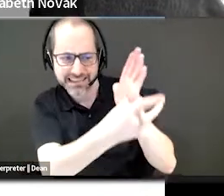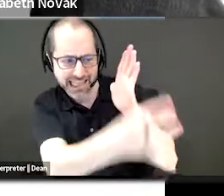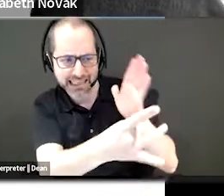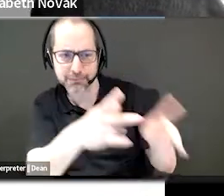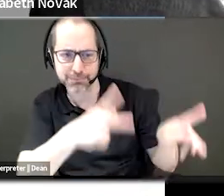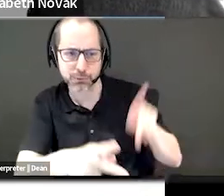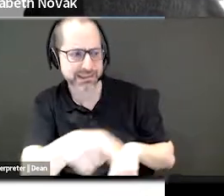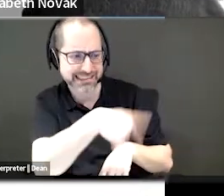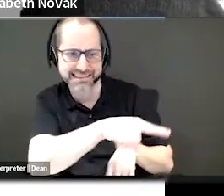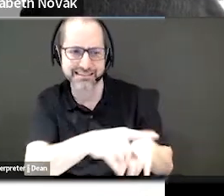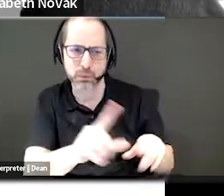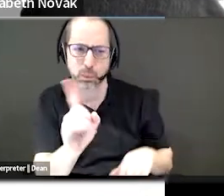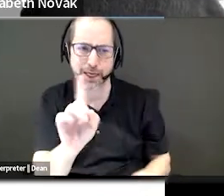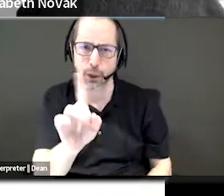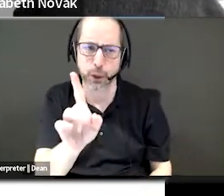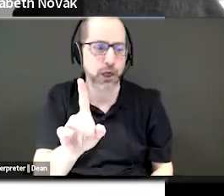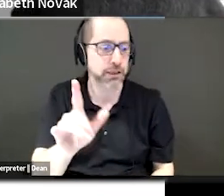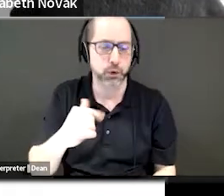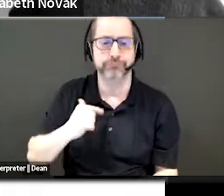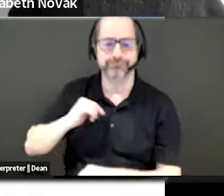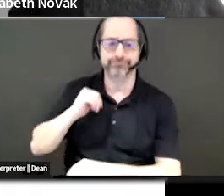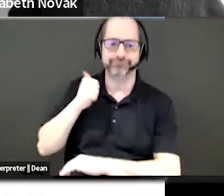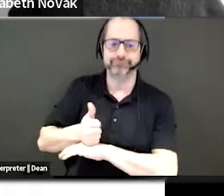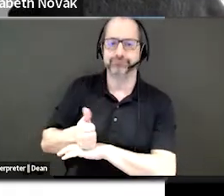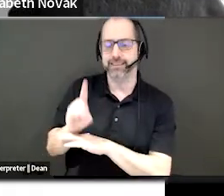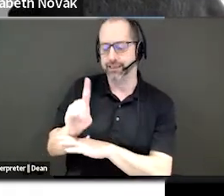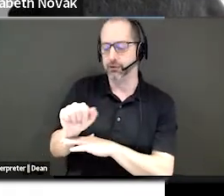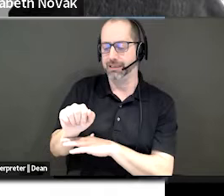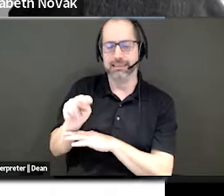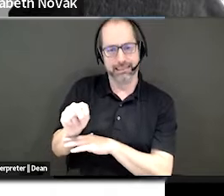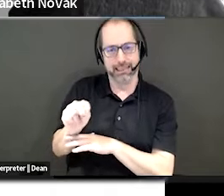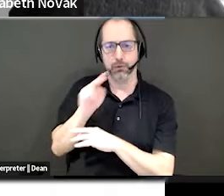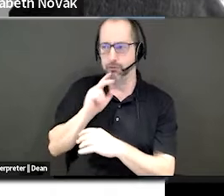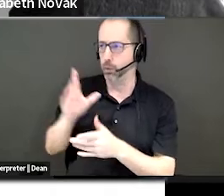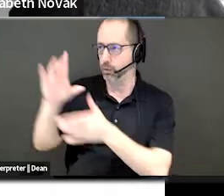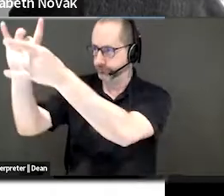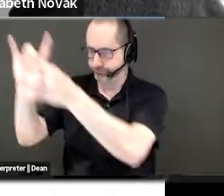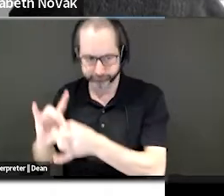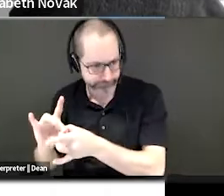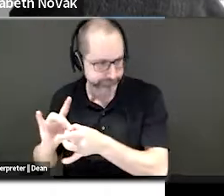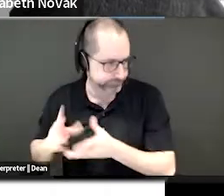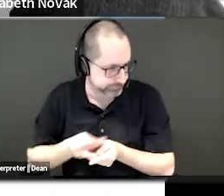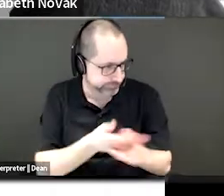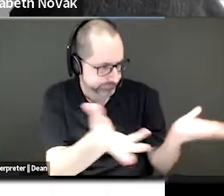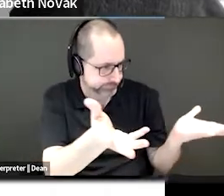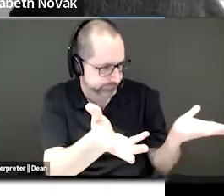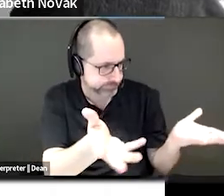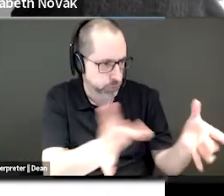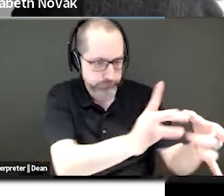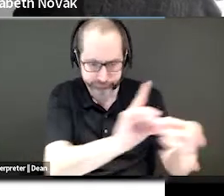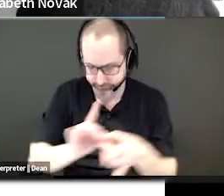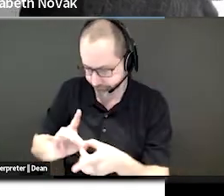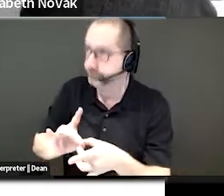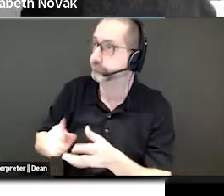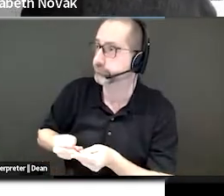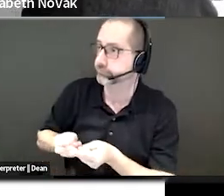Discoverability Network as an online job matching platform to connect businesses, inclusive businesses, to job seekers